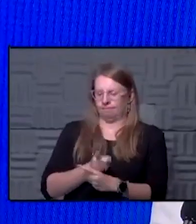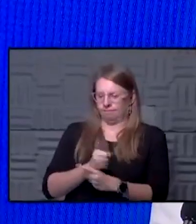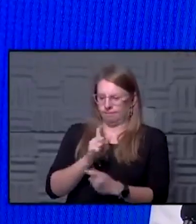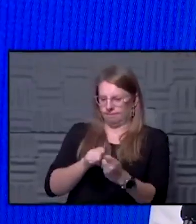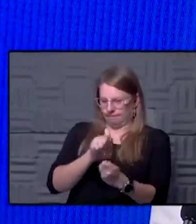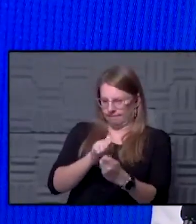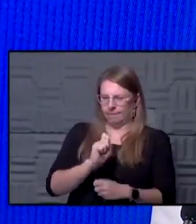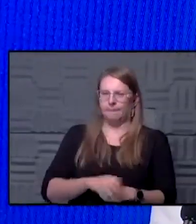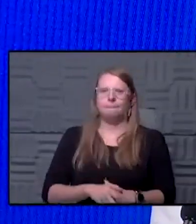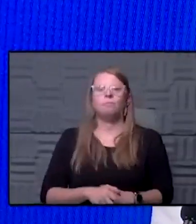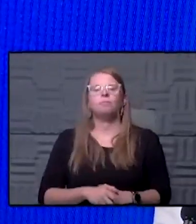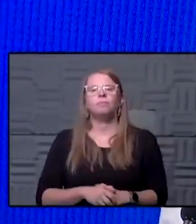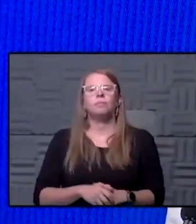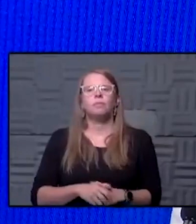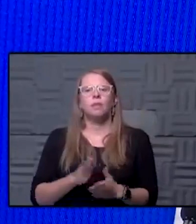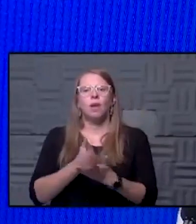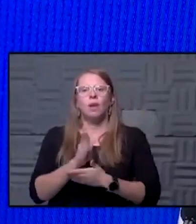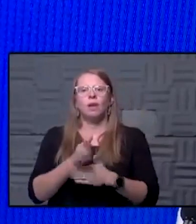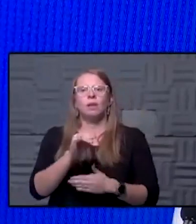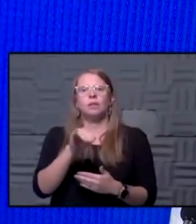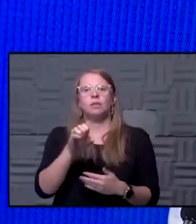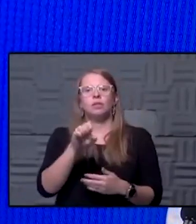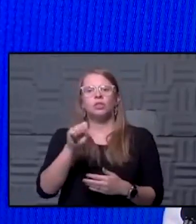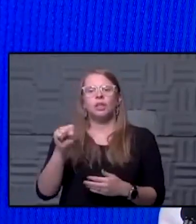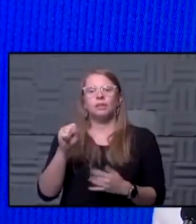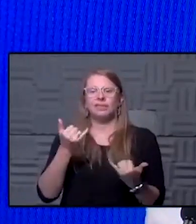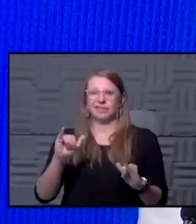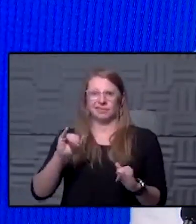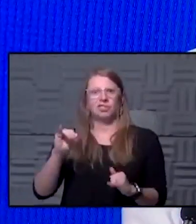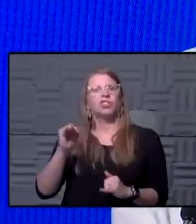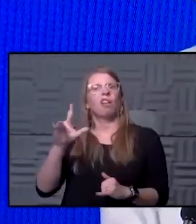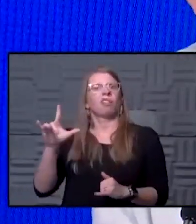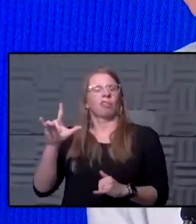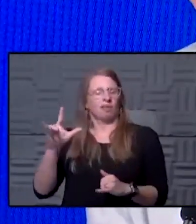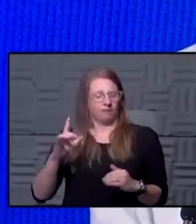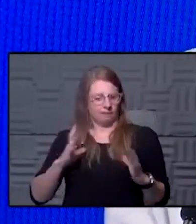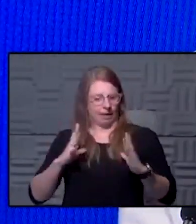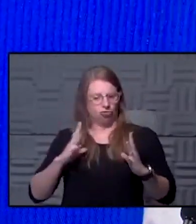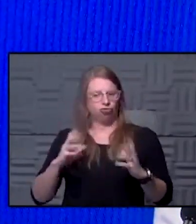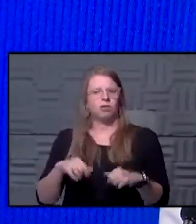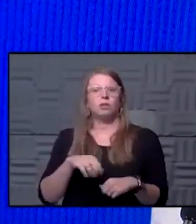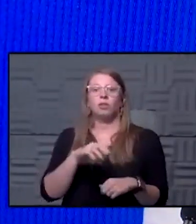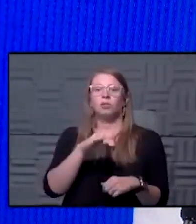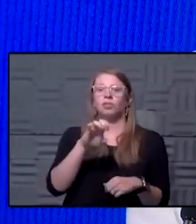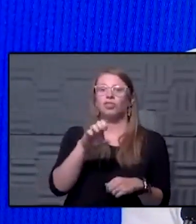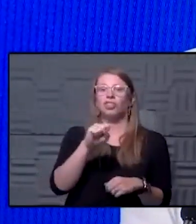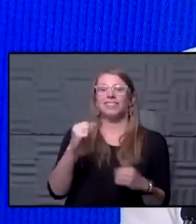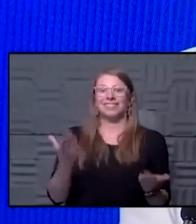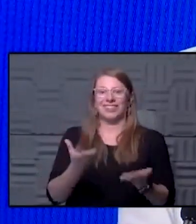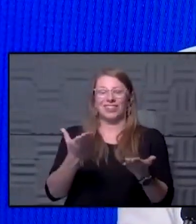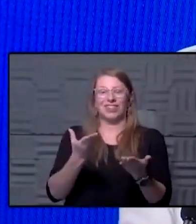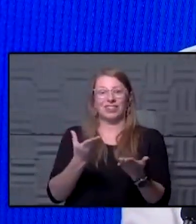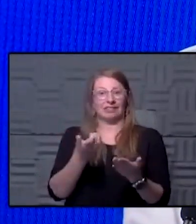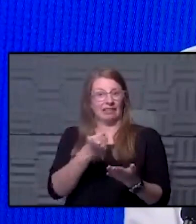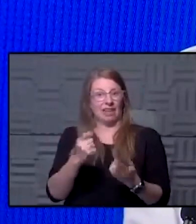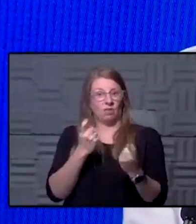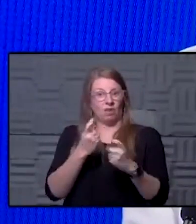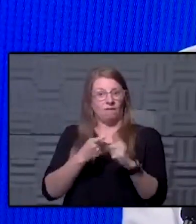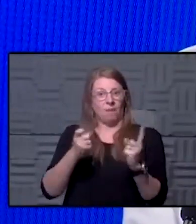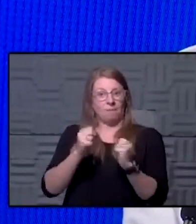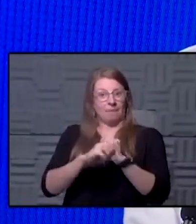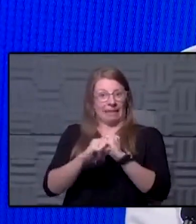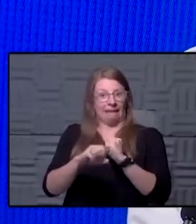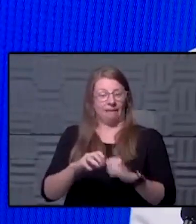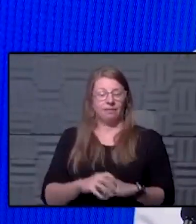Absolutely. All right, Jess, I know Jill is still on vacation, so Jess is here with us this morning. Let's see if there's any questions from